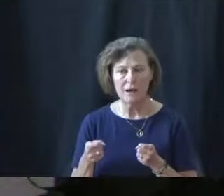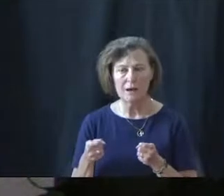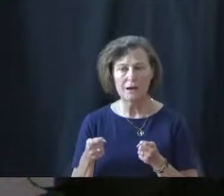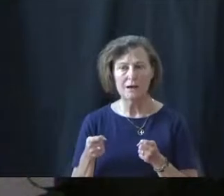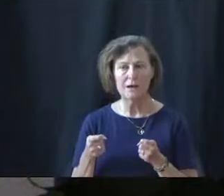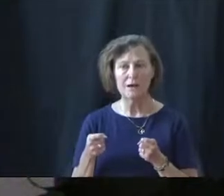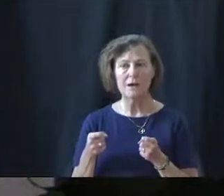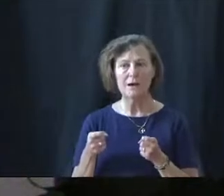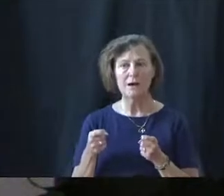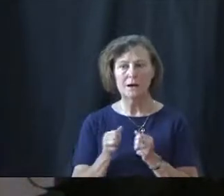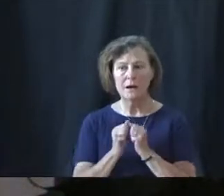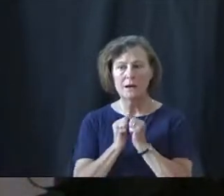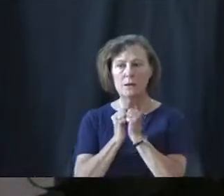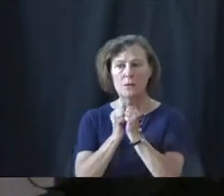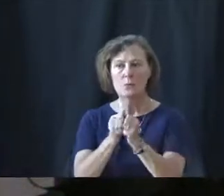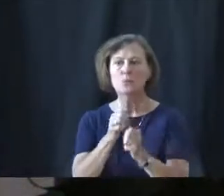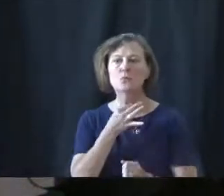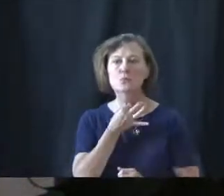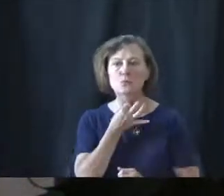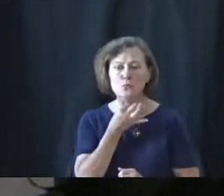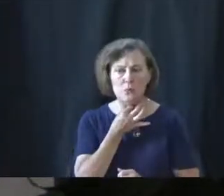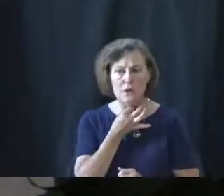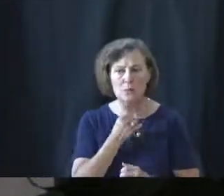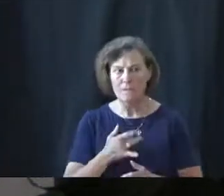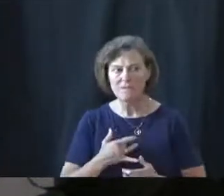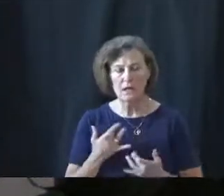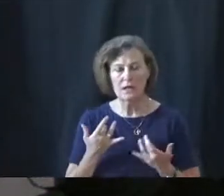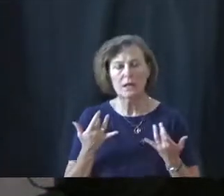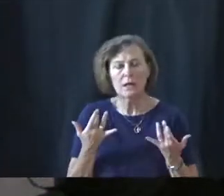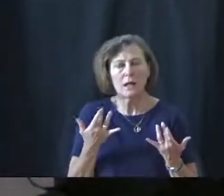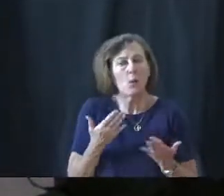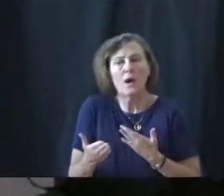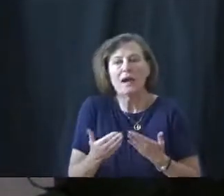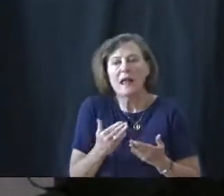along with a curiosity to feel whatever comes up.